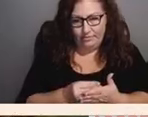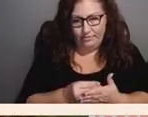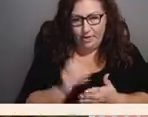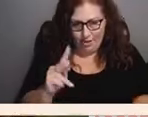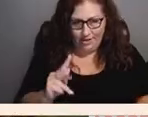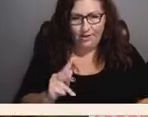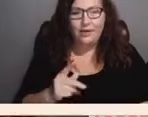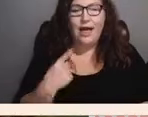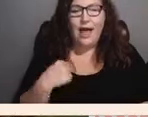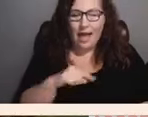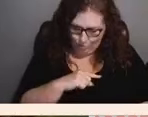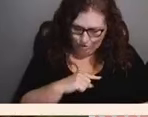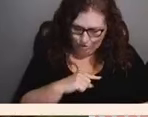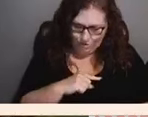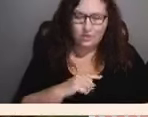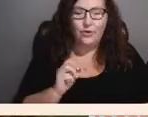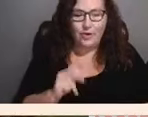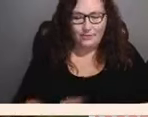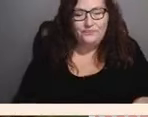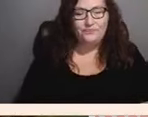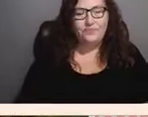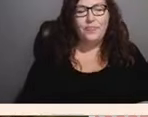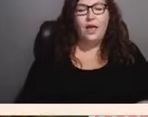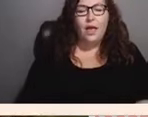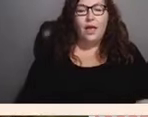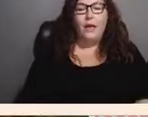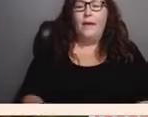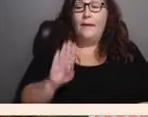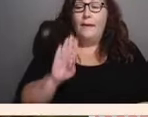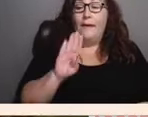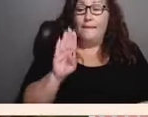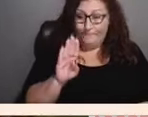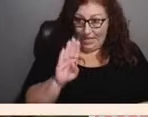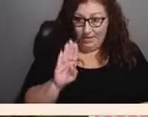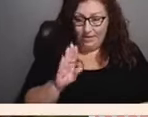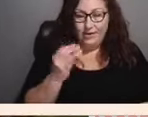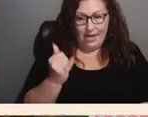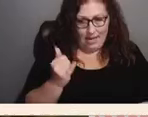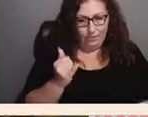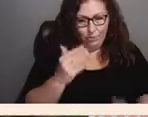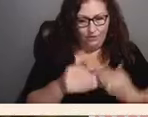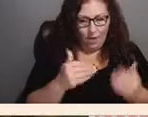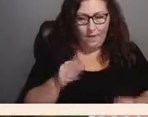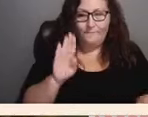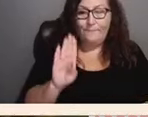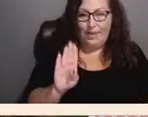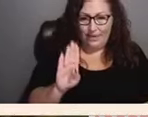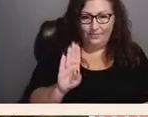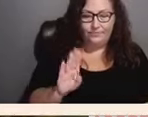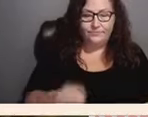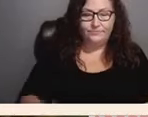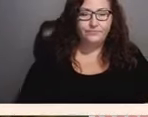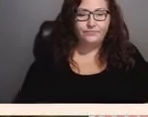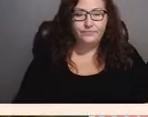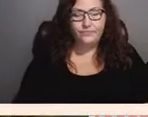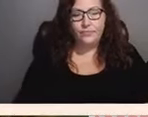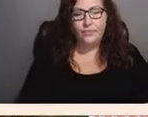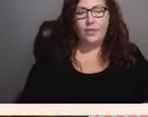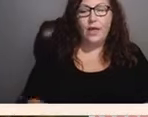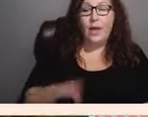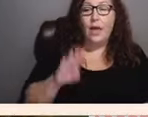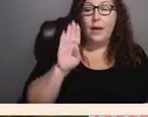Okay. B, we got it. Appreciation. B, we're moving along here. B. B stands